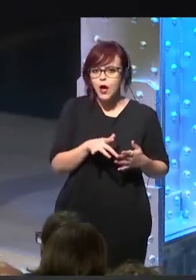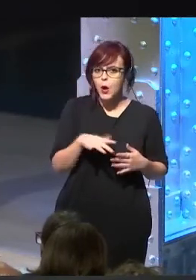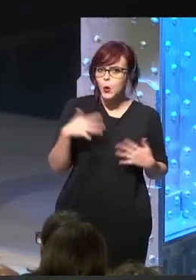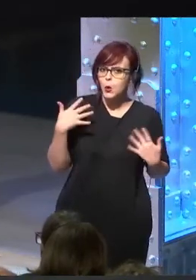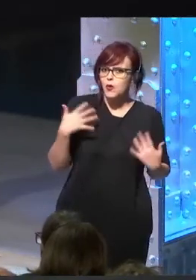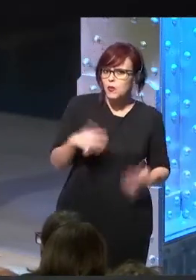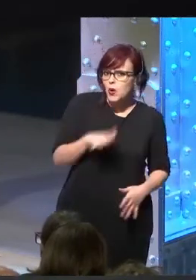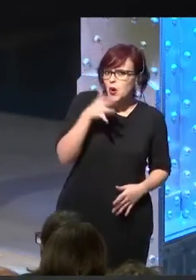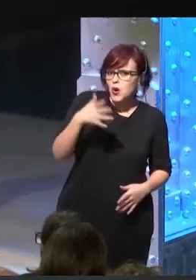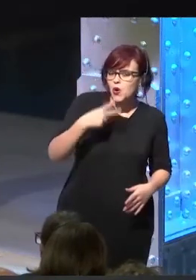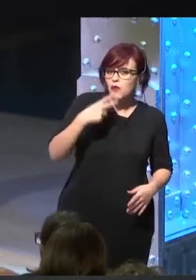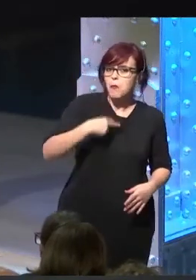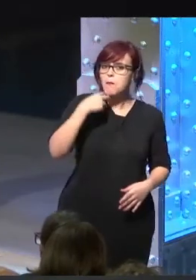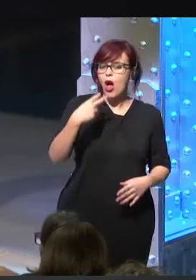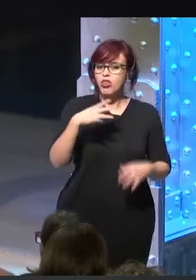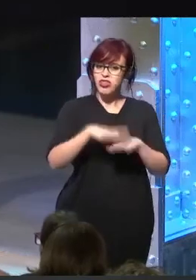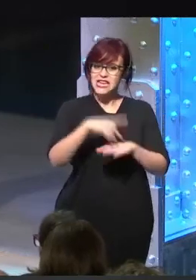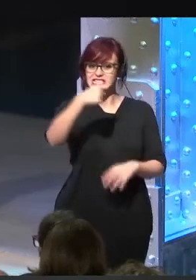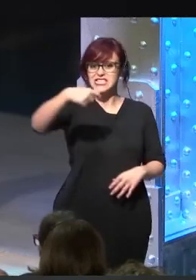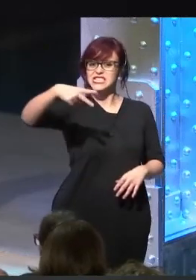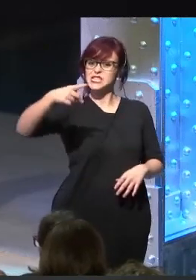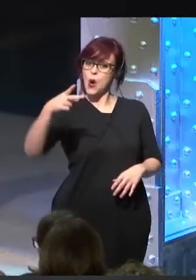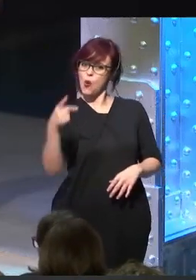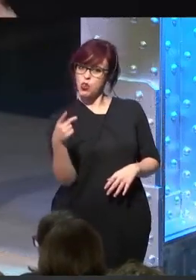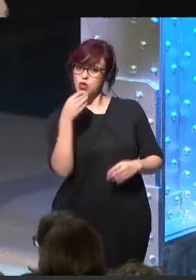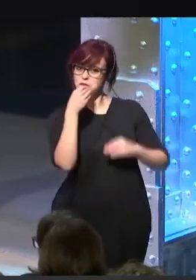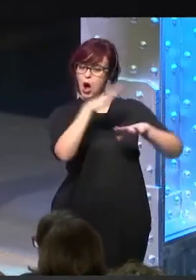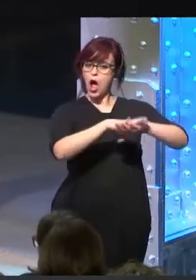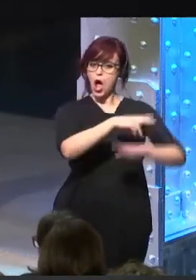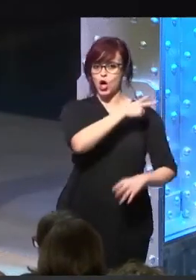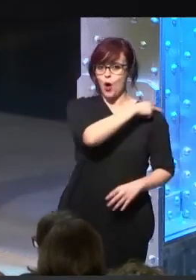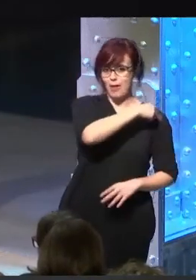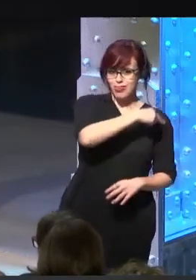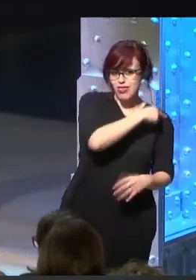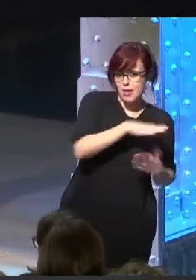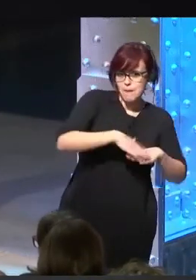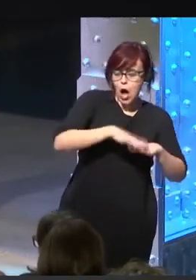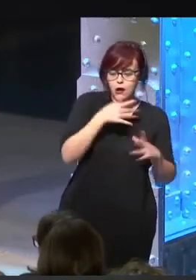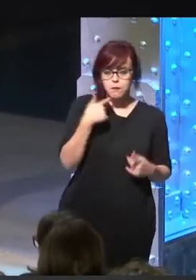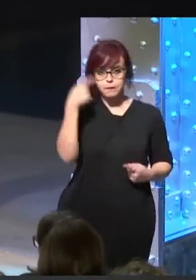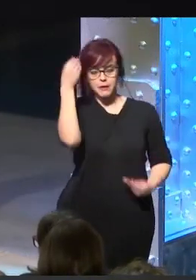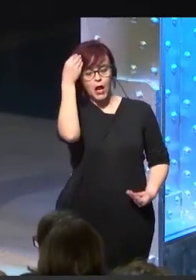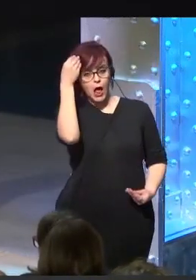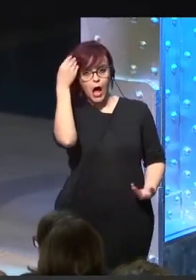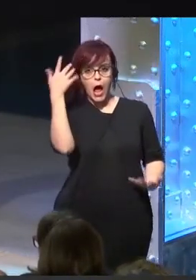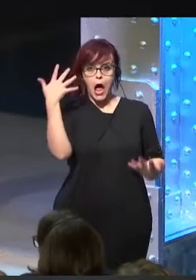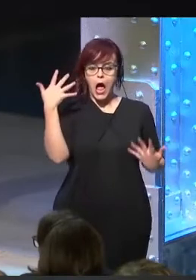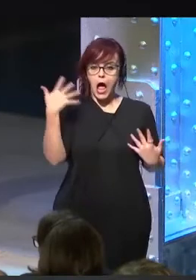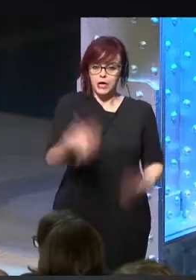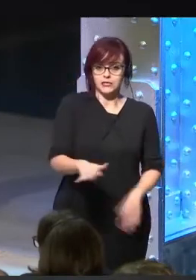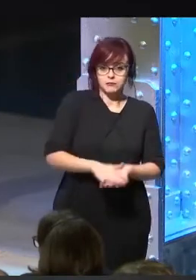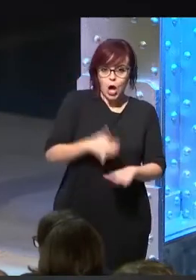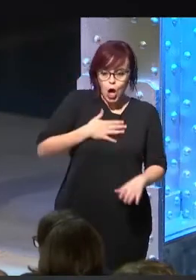the cabin crew speaking for the captain? And then, that went through my head for about